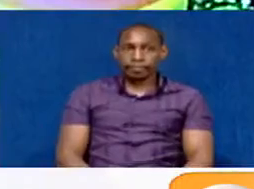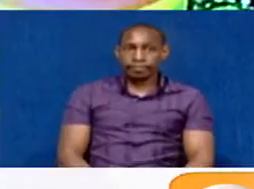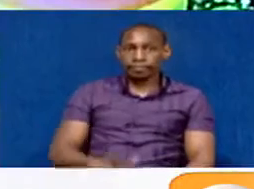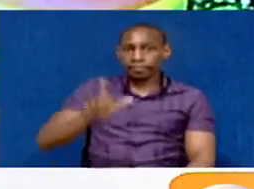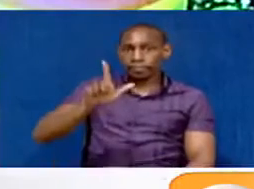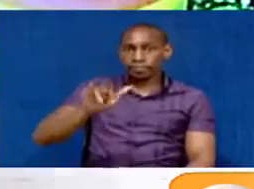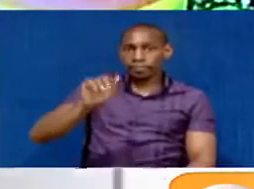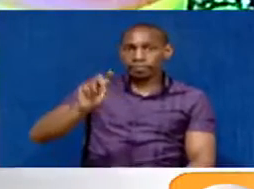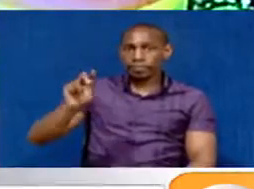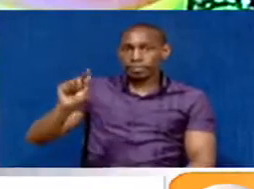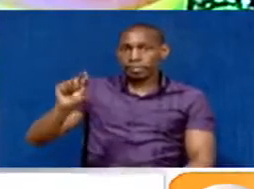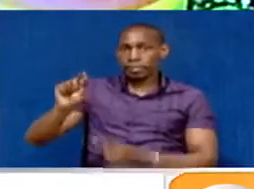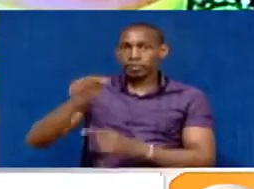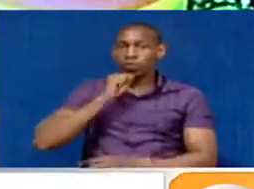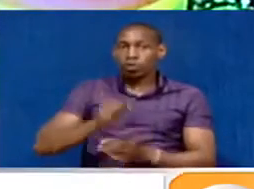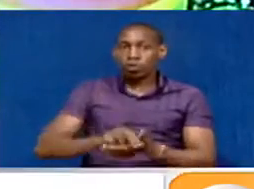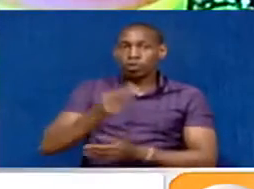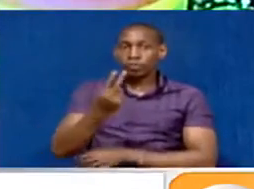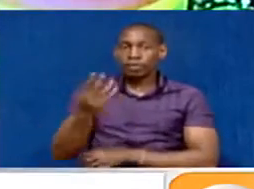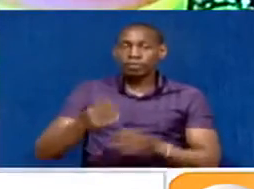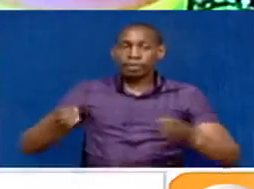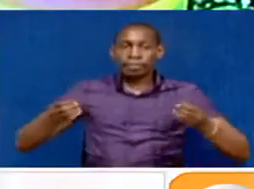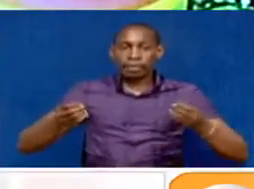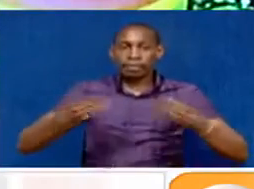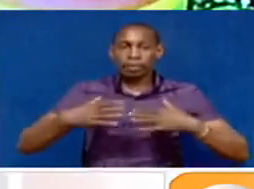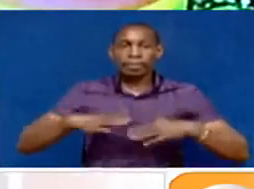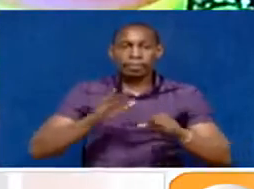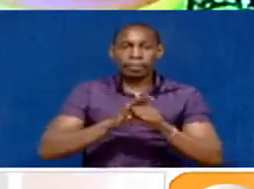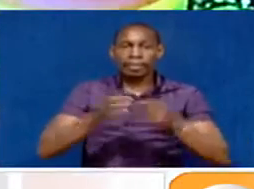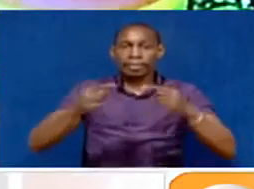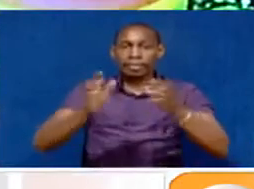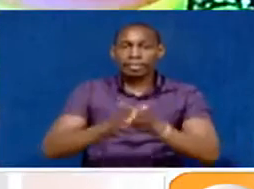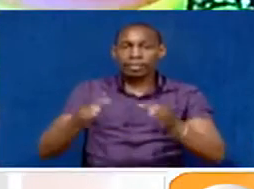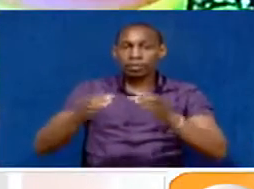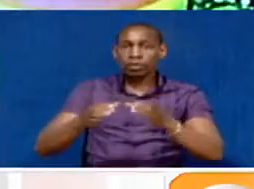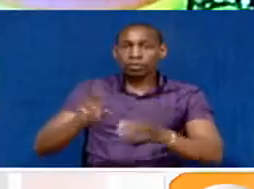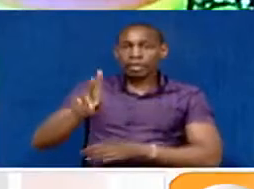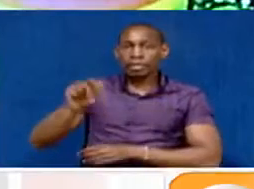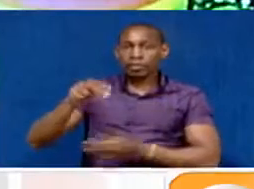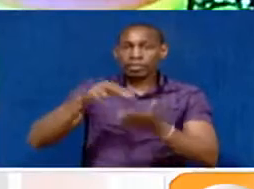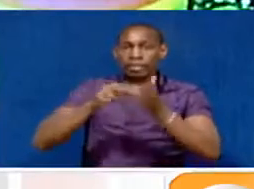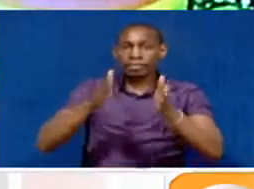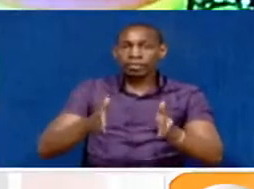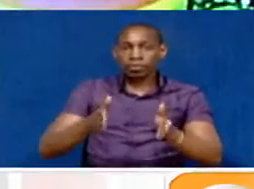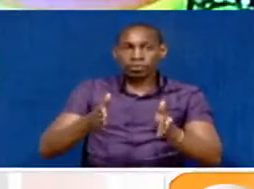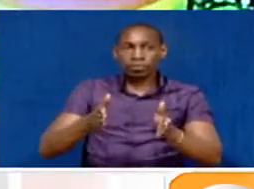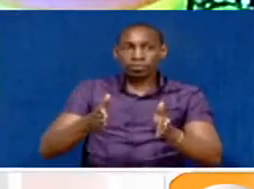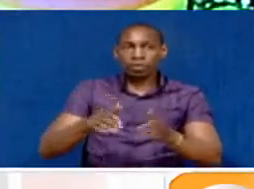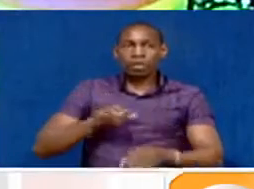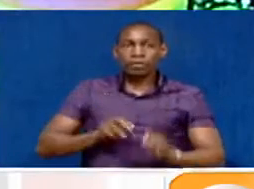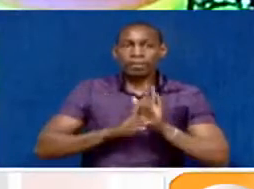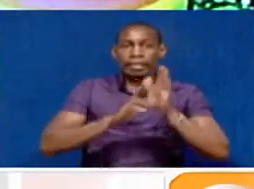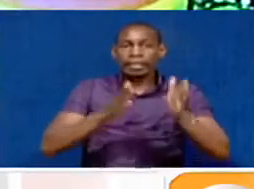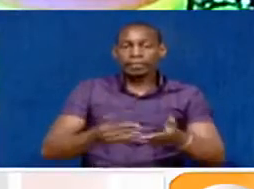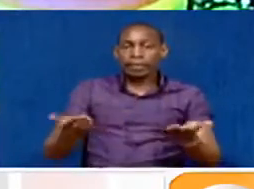Linet Chepkorir mwenye umri wa miaka 24 amewashangaza wengi baada ya kushinda tiketi ya chama cha UDA kuwania kiti cha uwakilishi